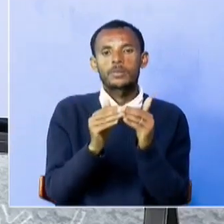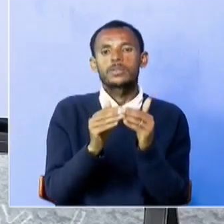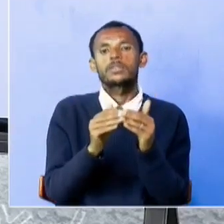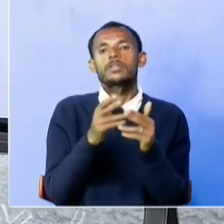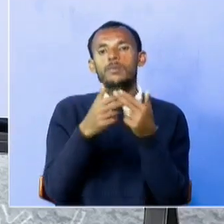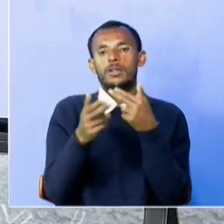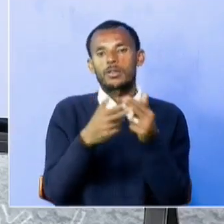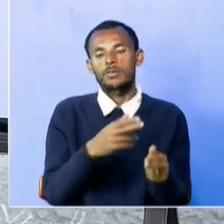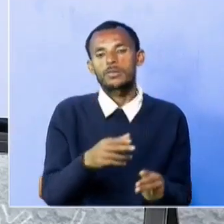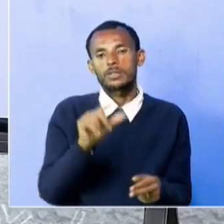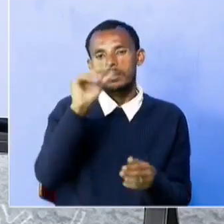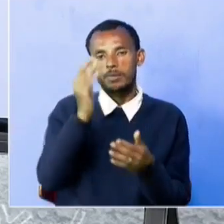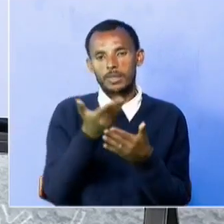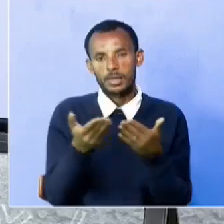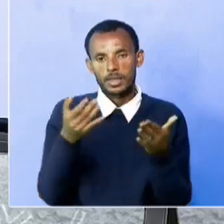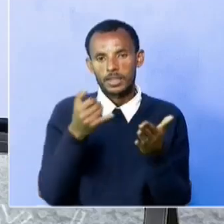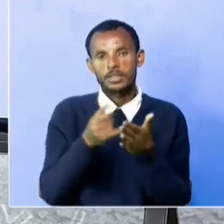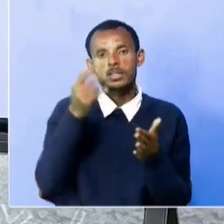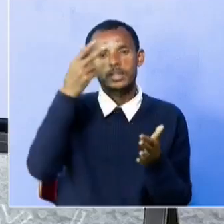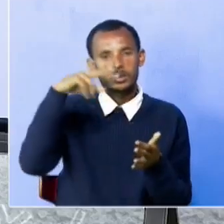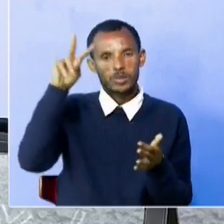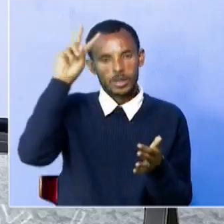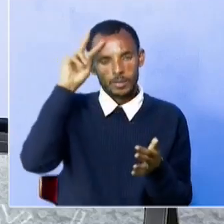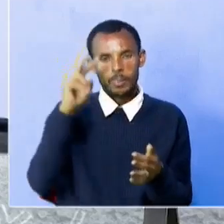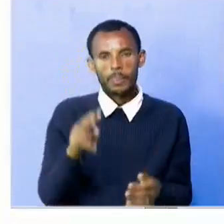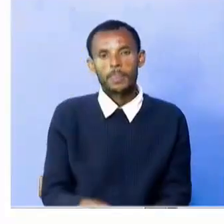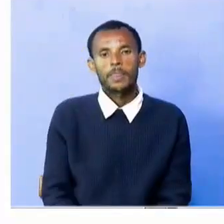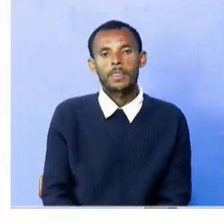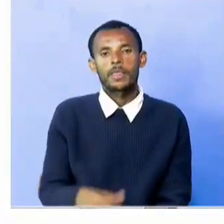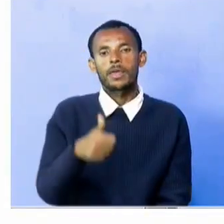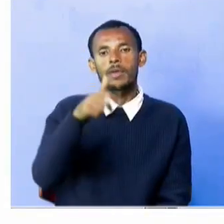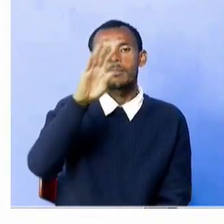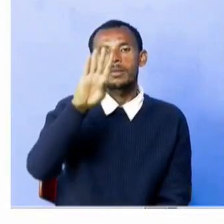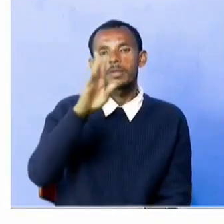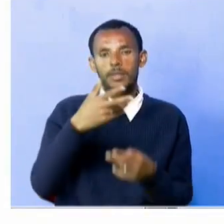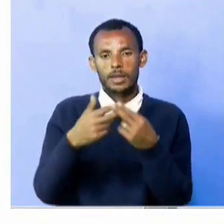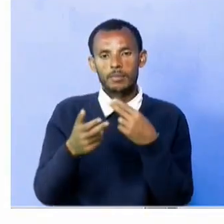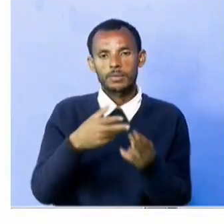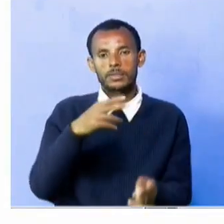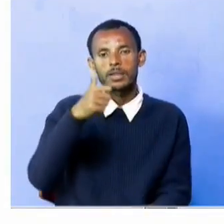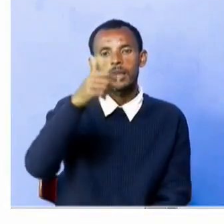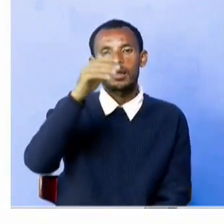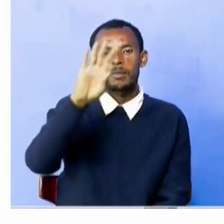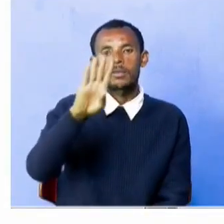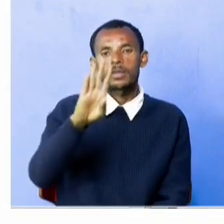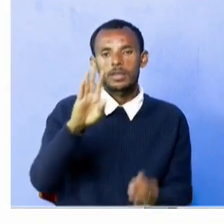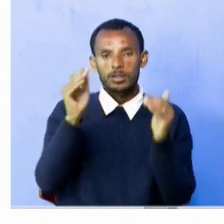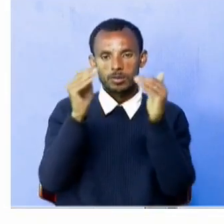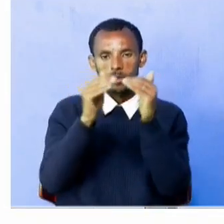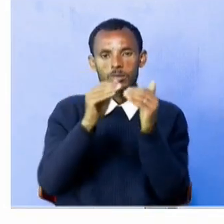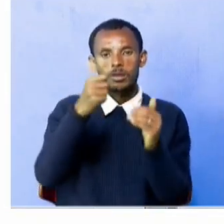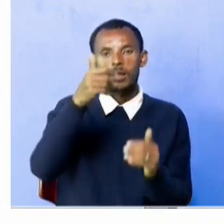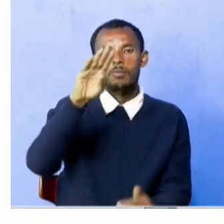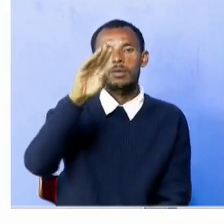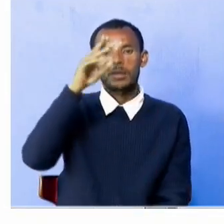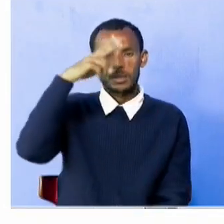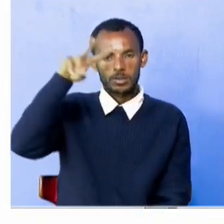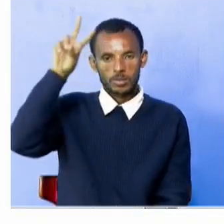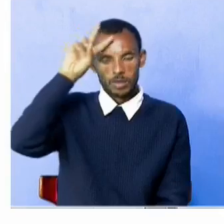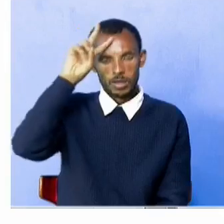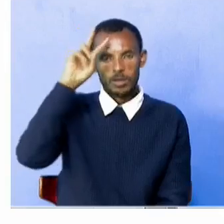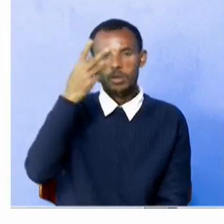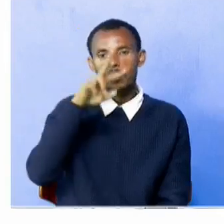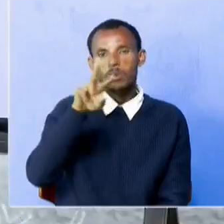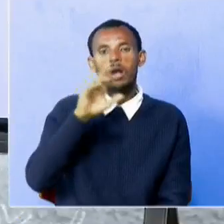something with itself is square, right? So AB times AB is AB square. Look,